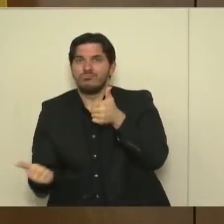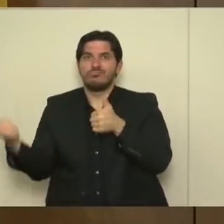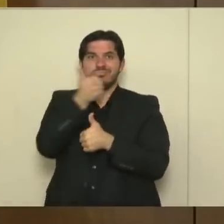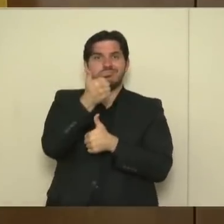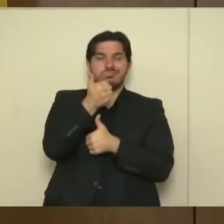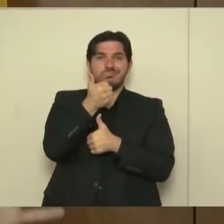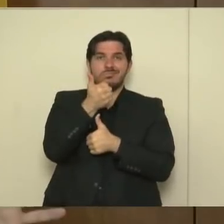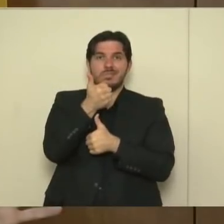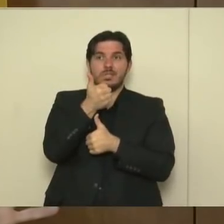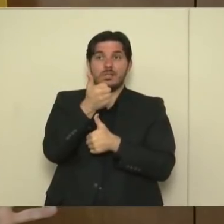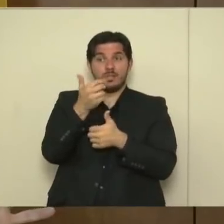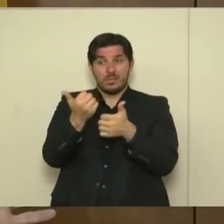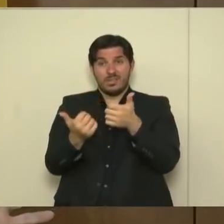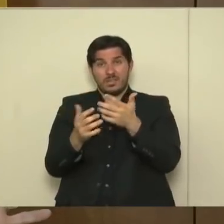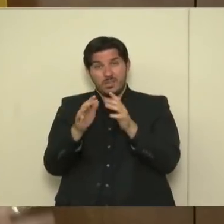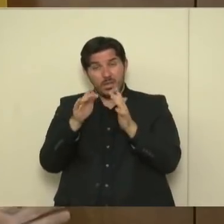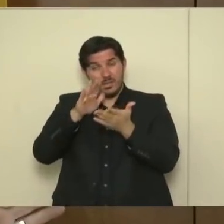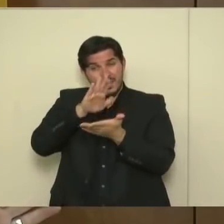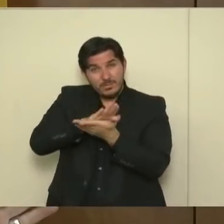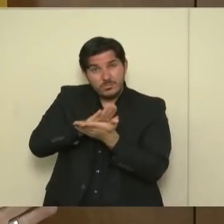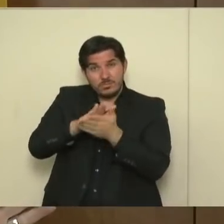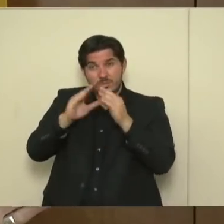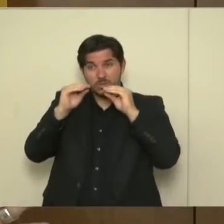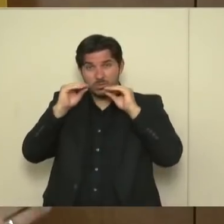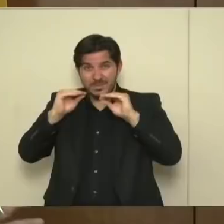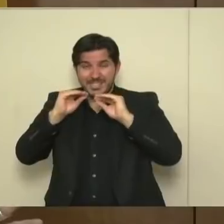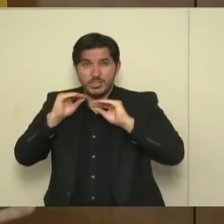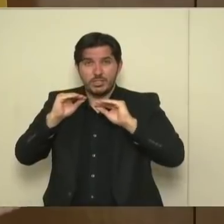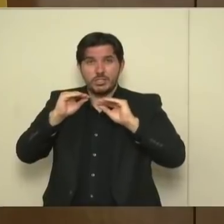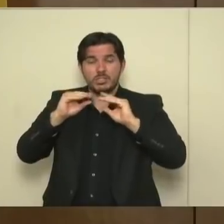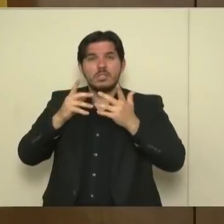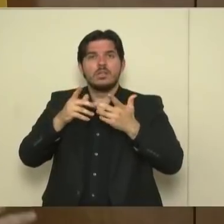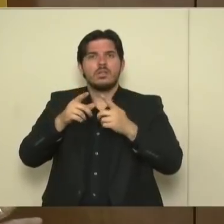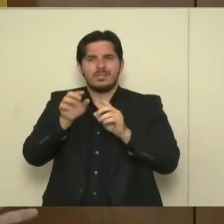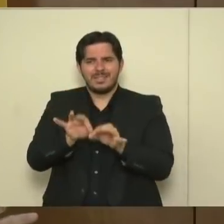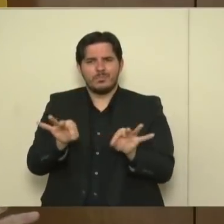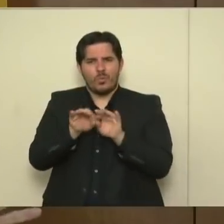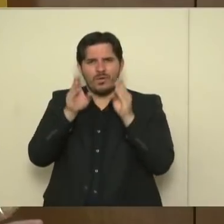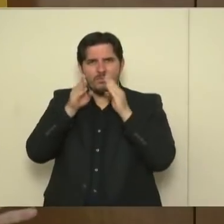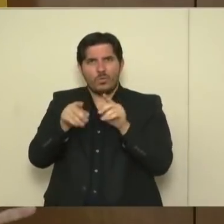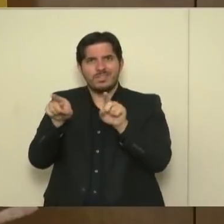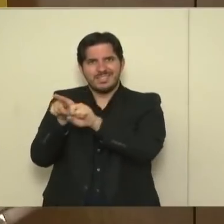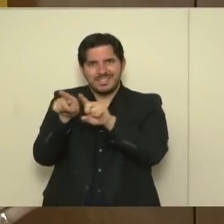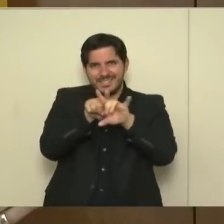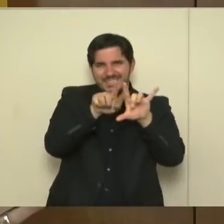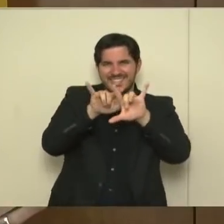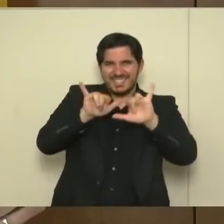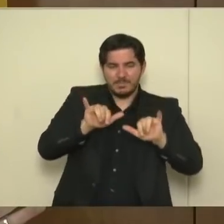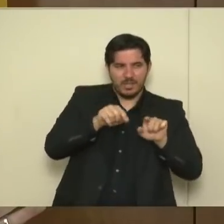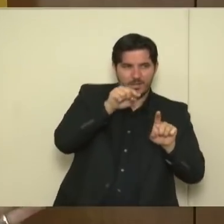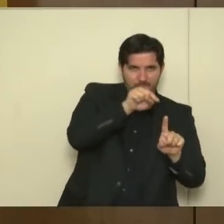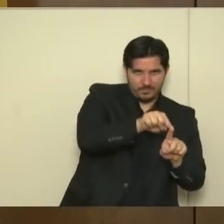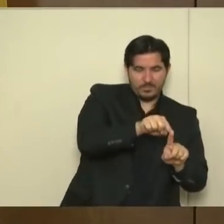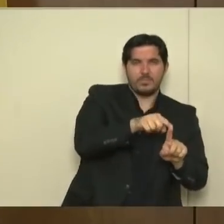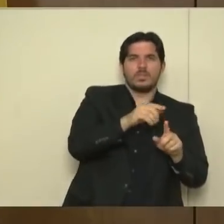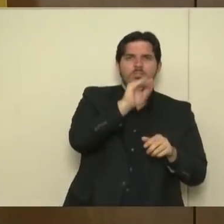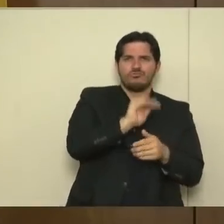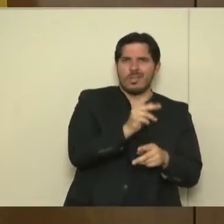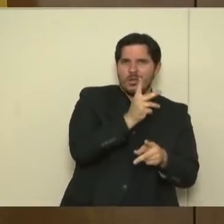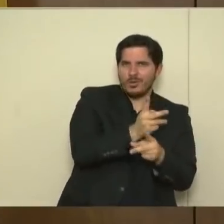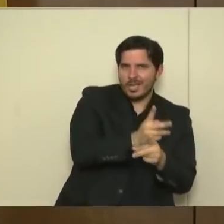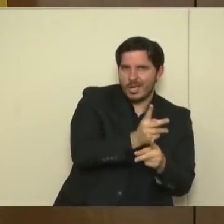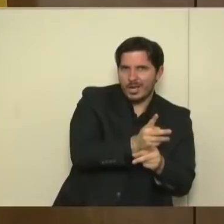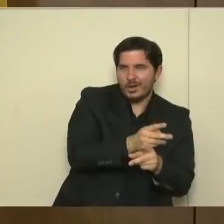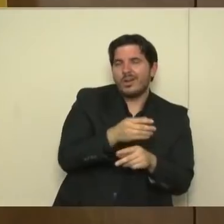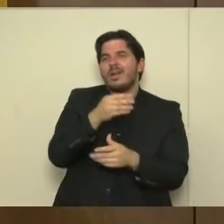both childcare and educational issues that families are incredibly challenged by. Here's maybe